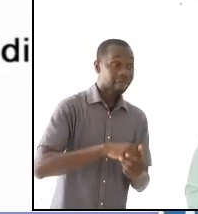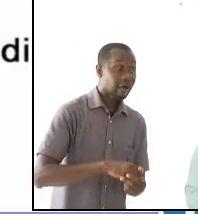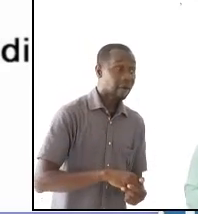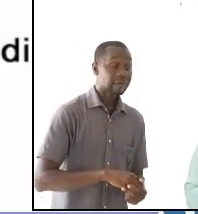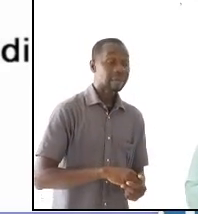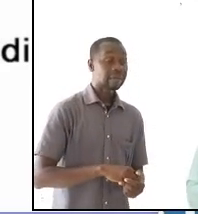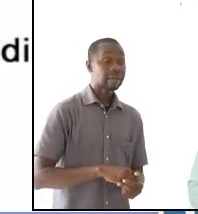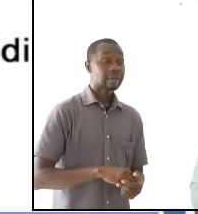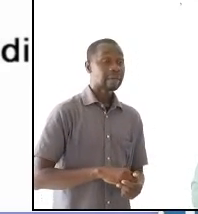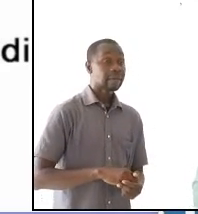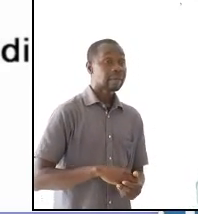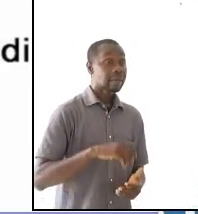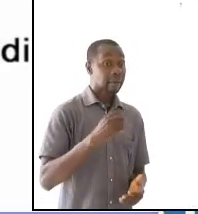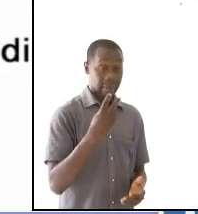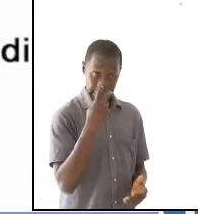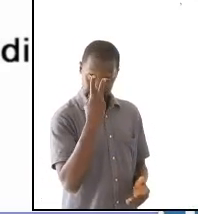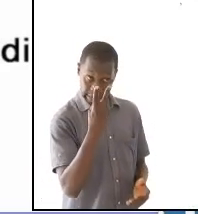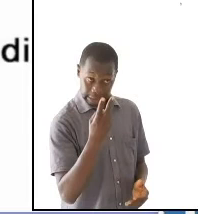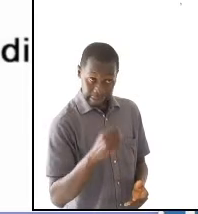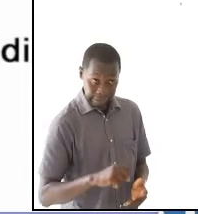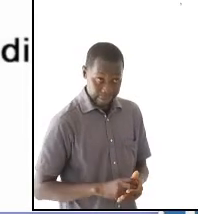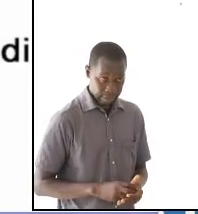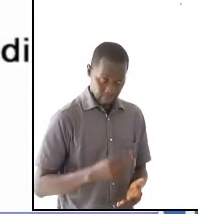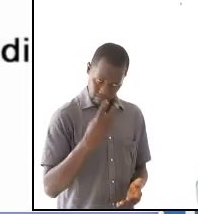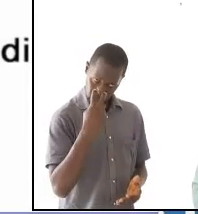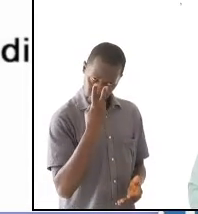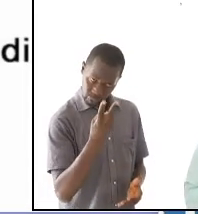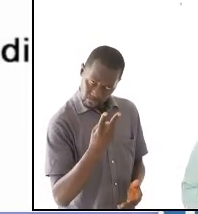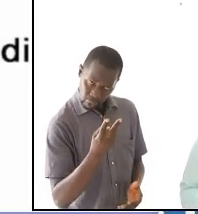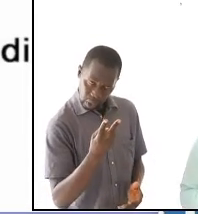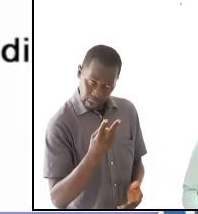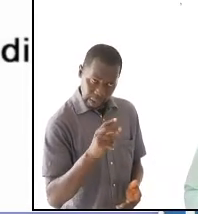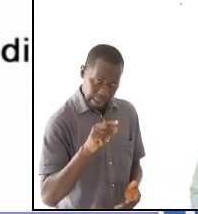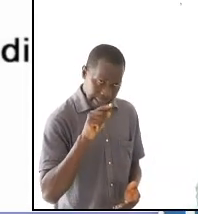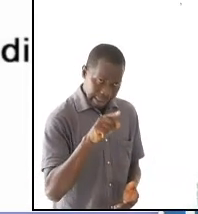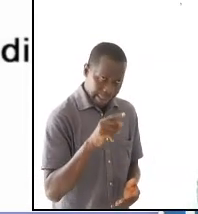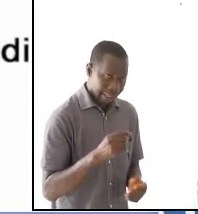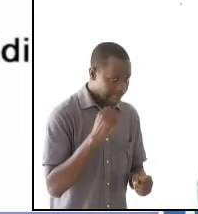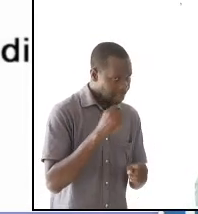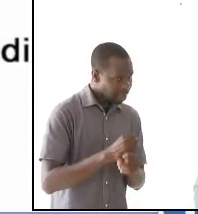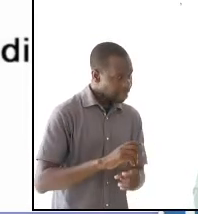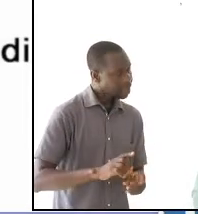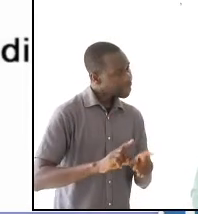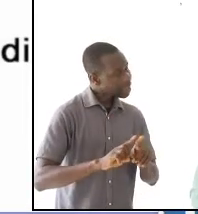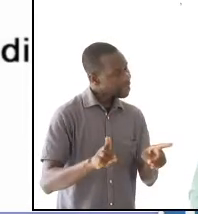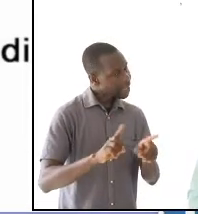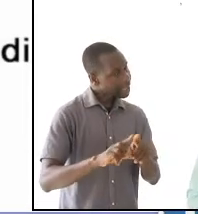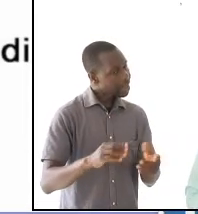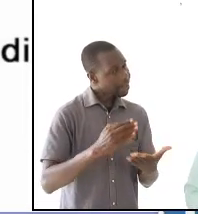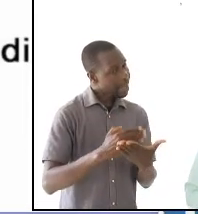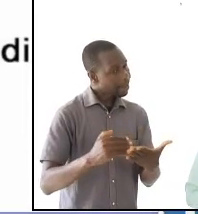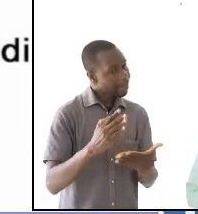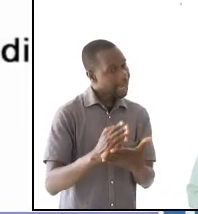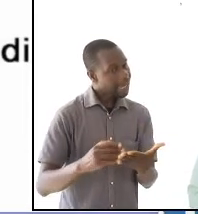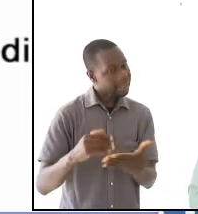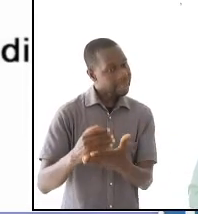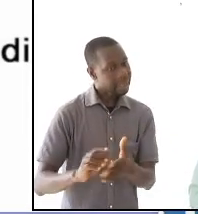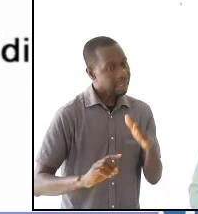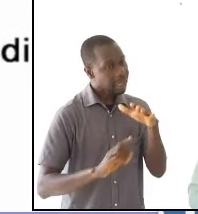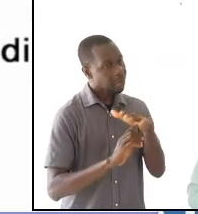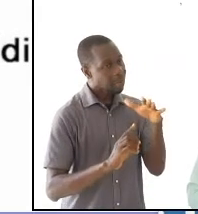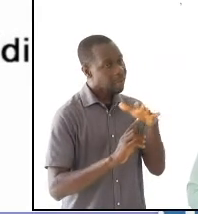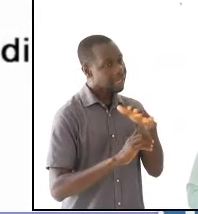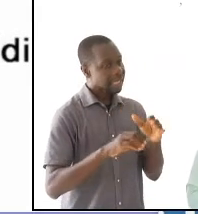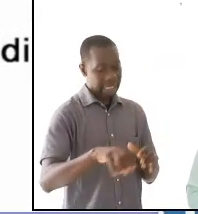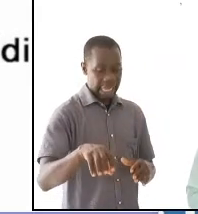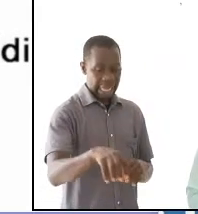and when we looked at it, we saw that it's made up of different parts. Let's look at the important